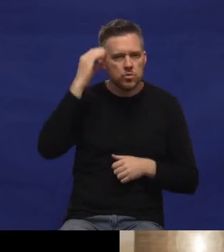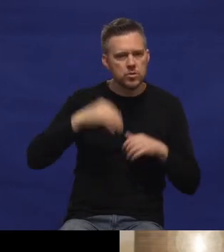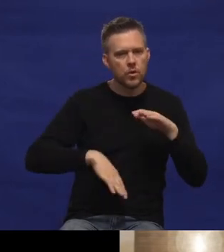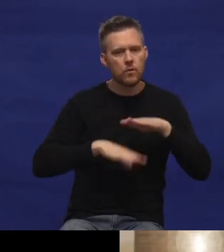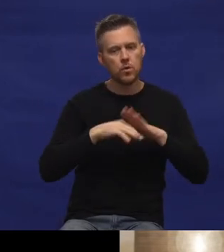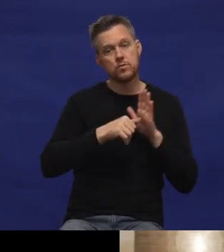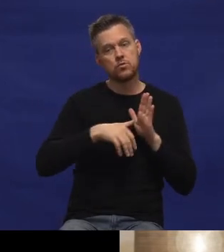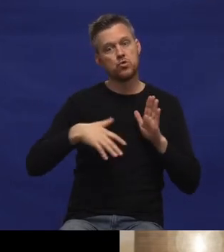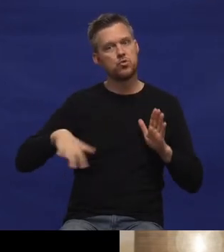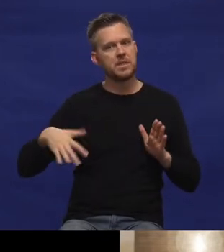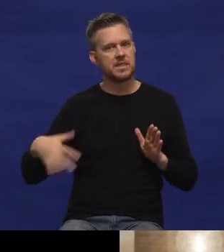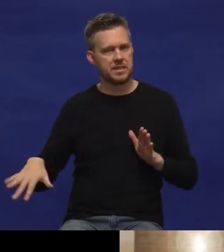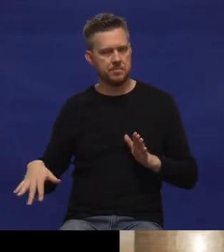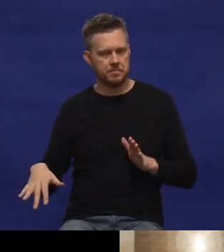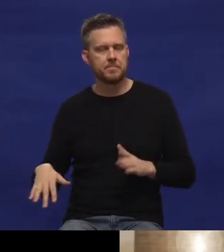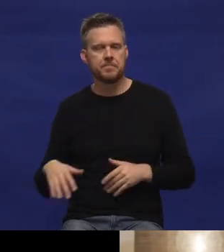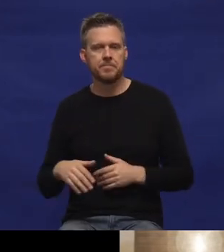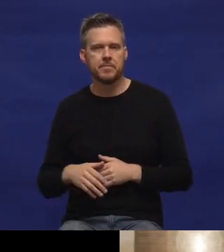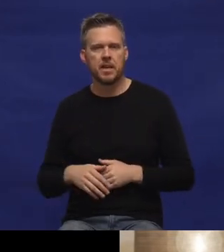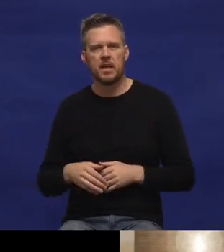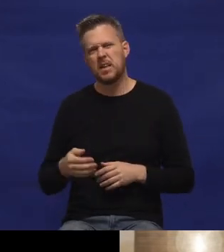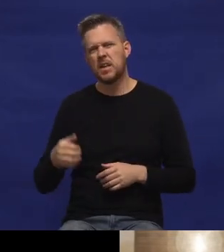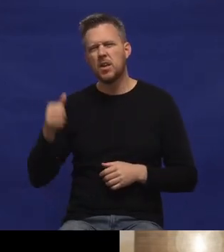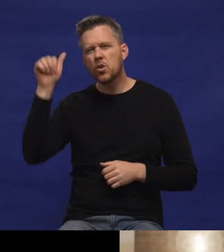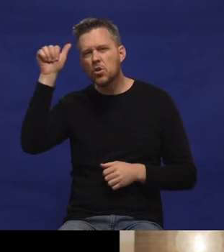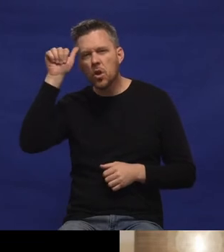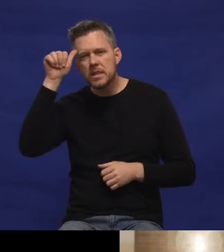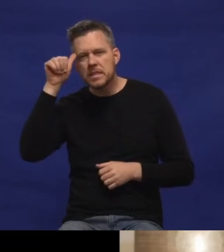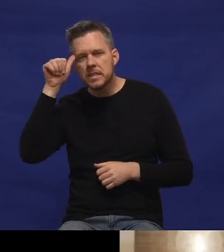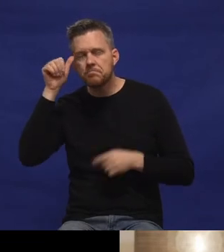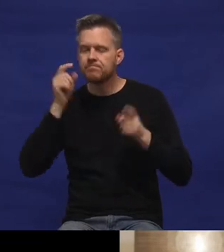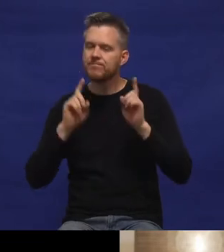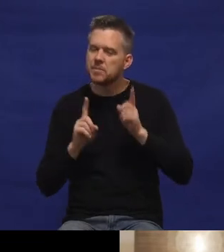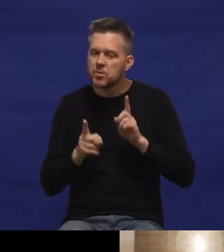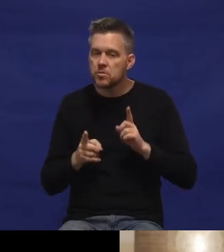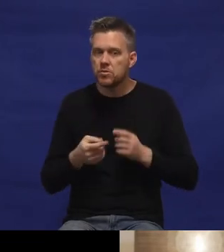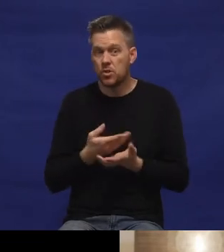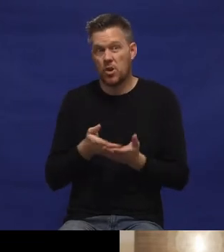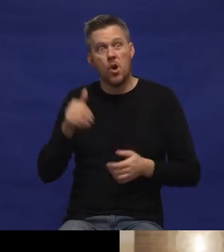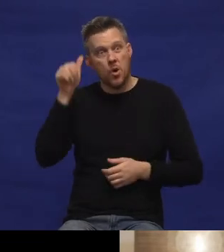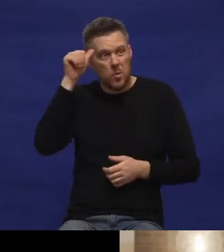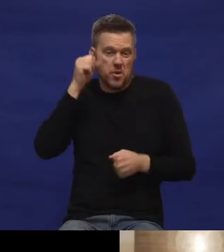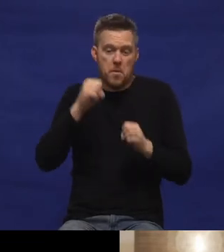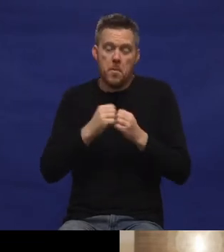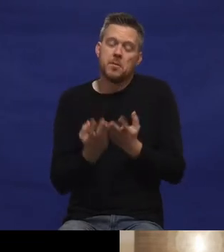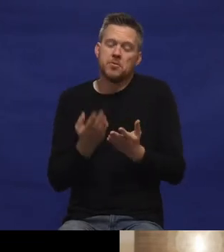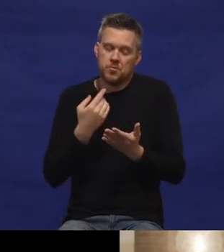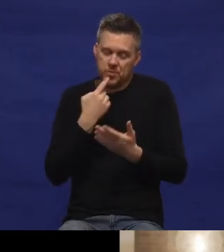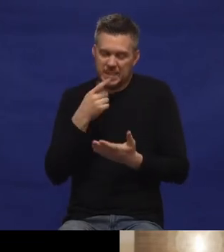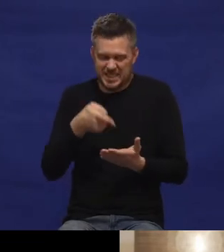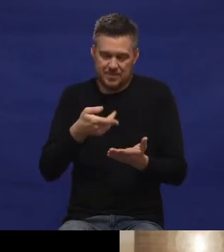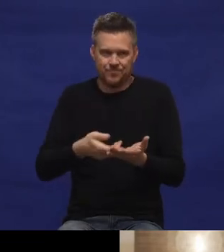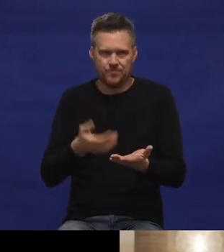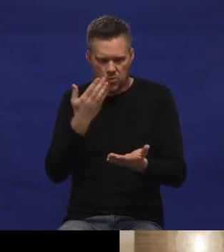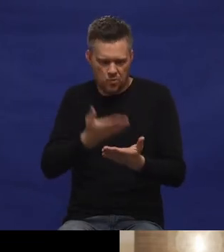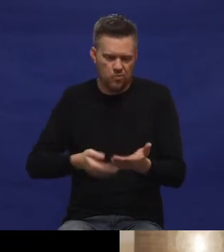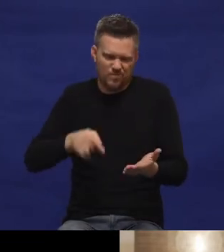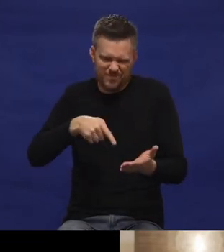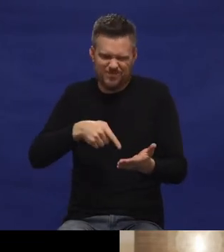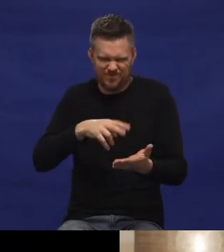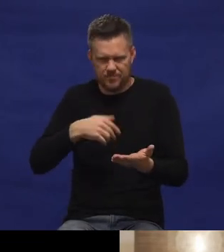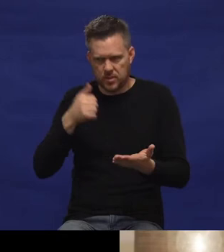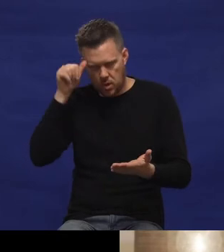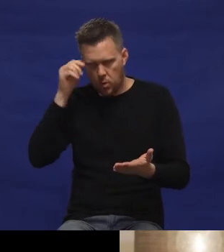treasure. But when it comes to knowledge, sometimes we can know what the Bible says. We've read the stories